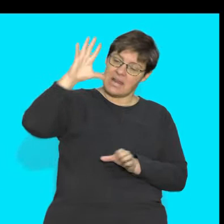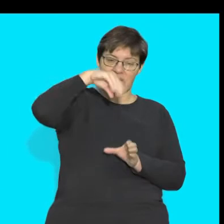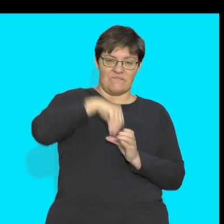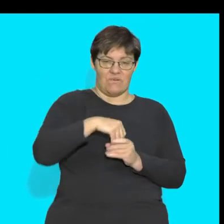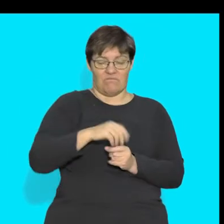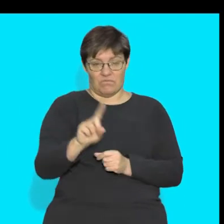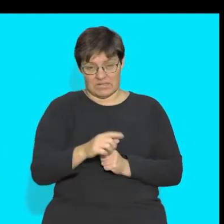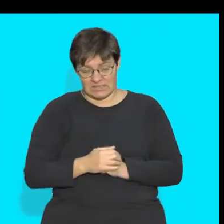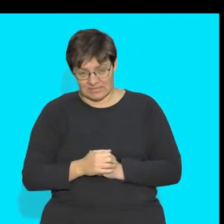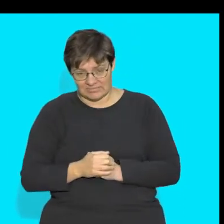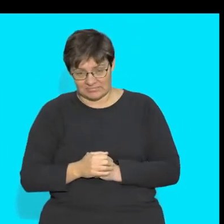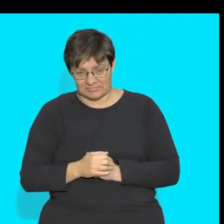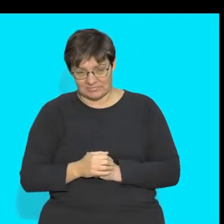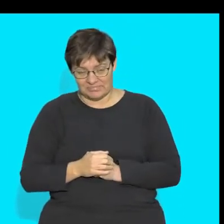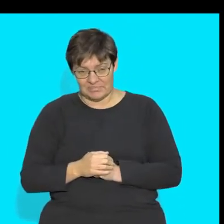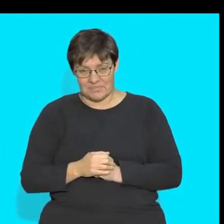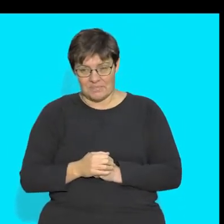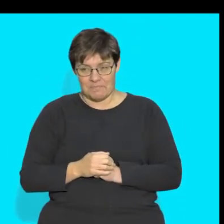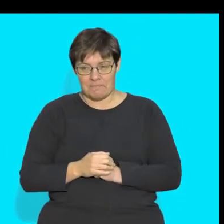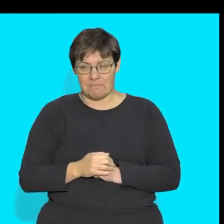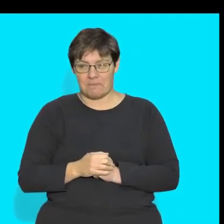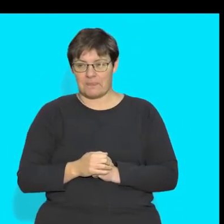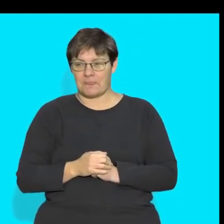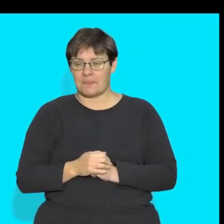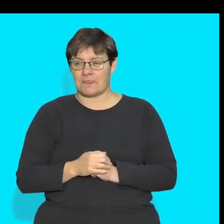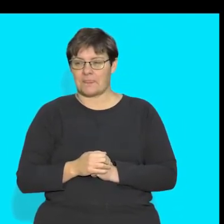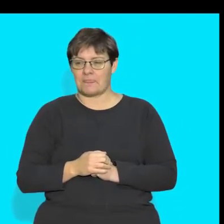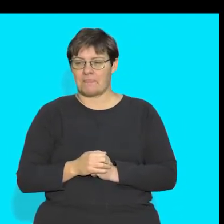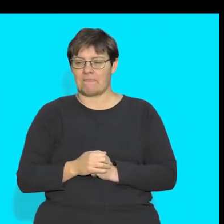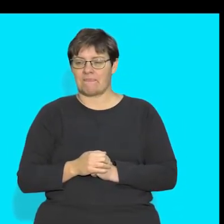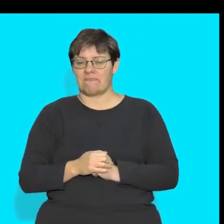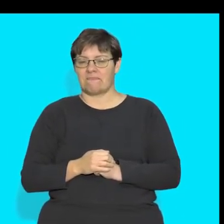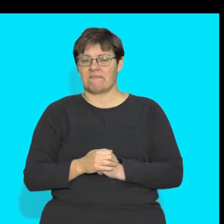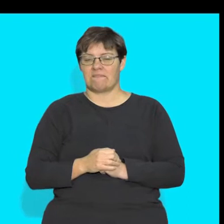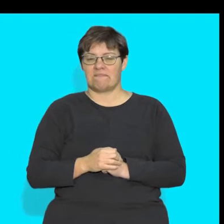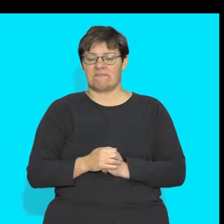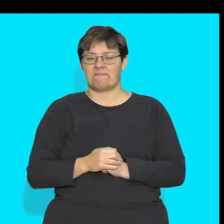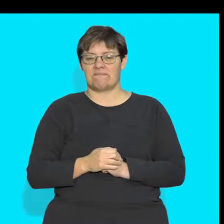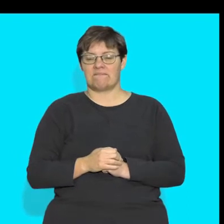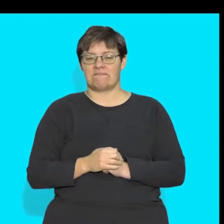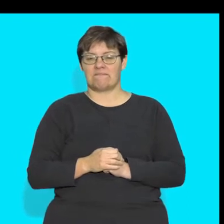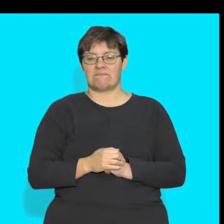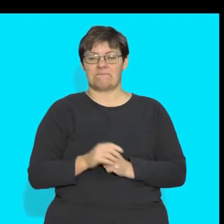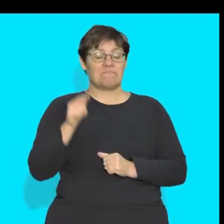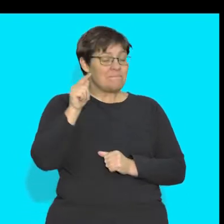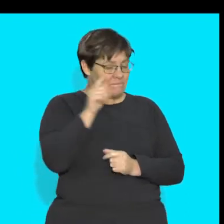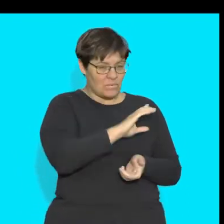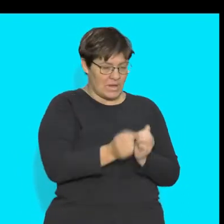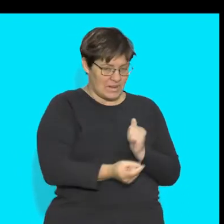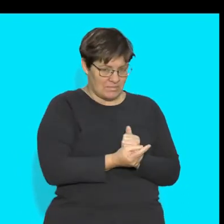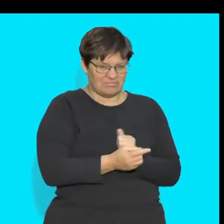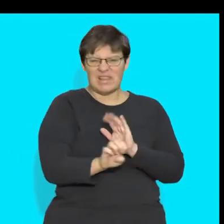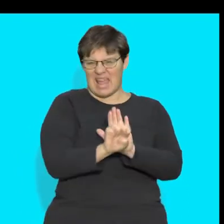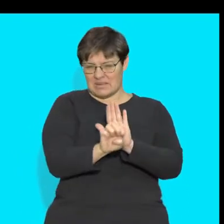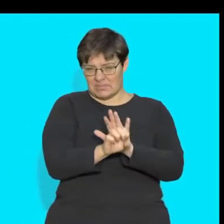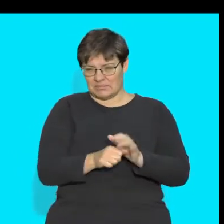what color this needs to be, okay? Now, this is what happens. This is